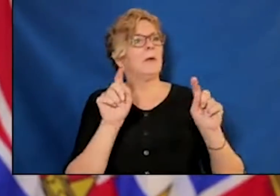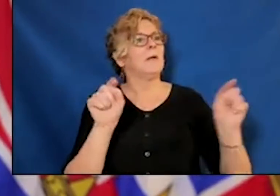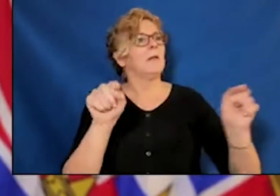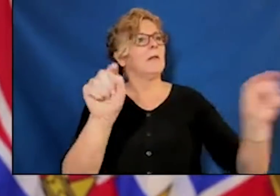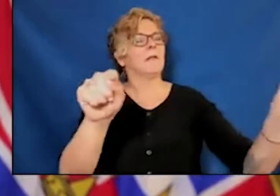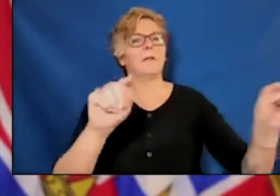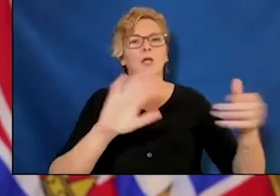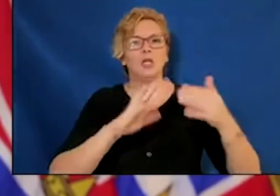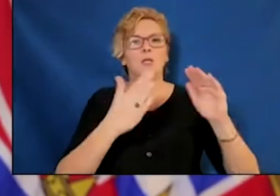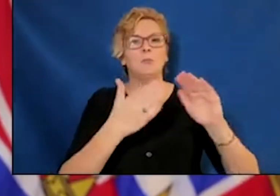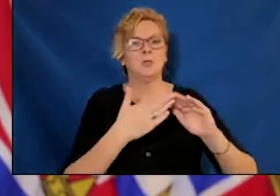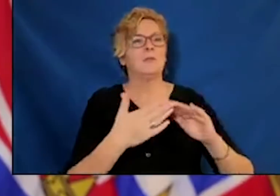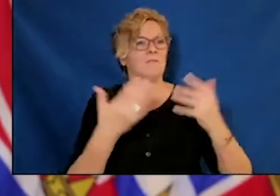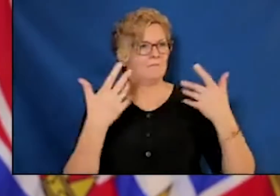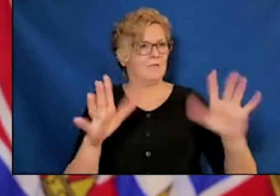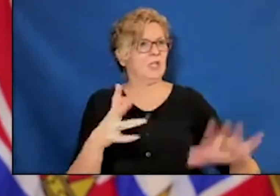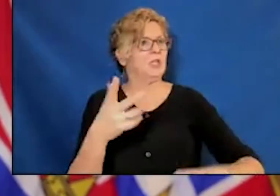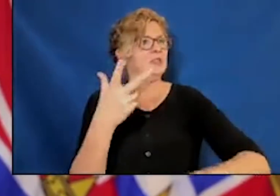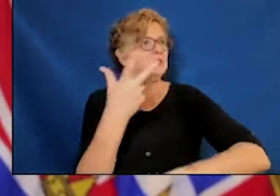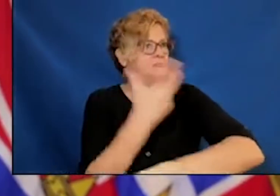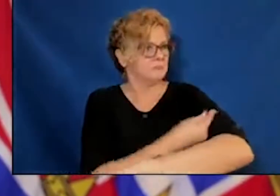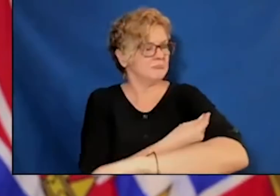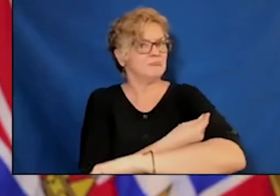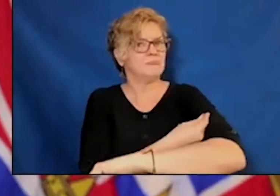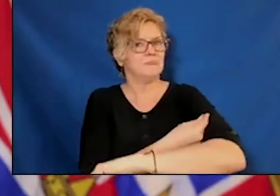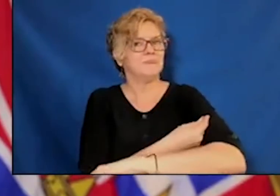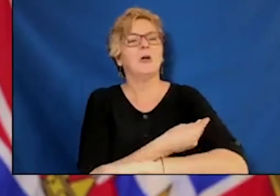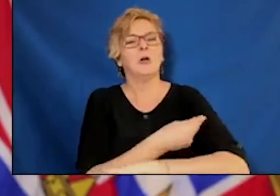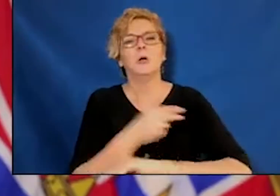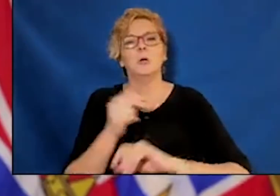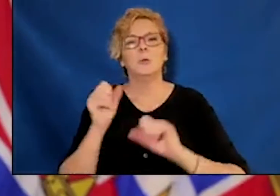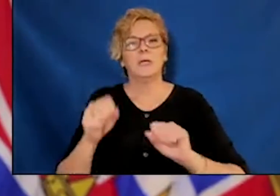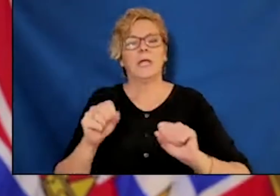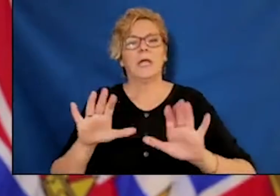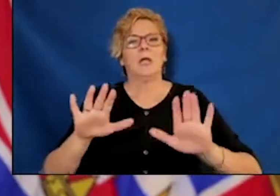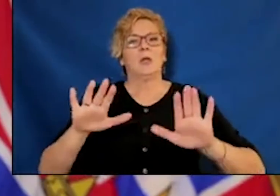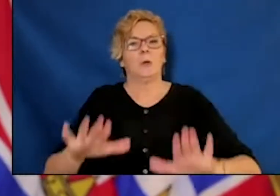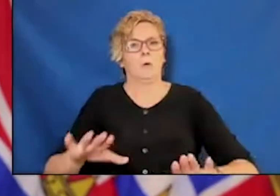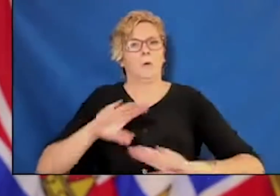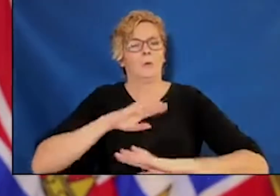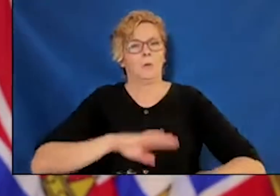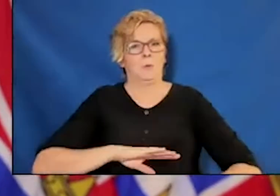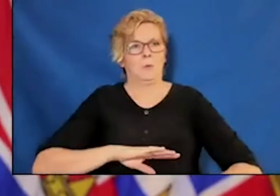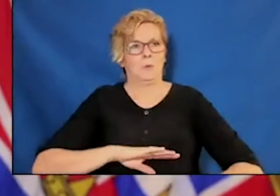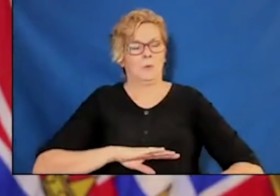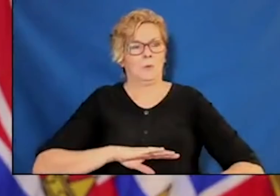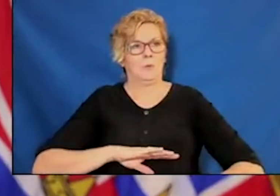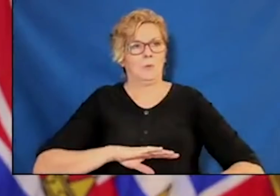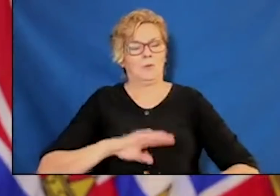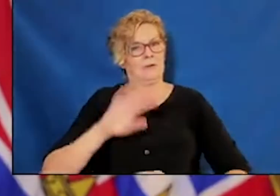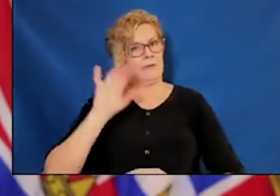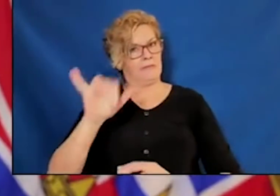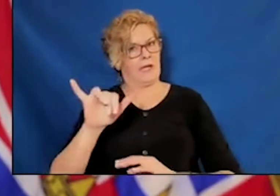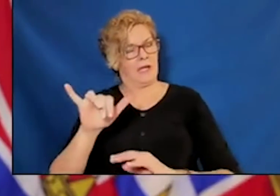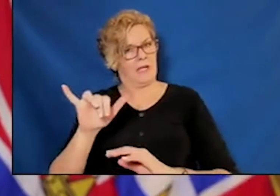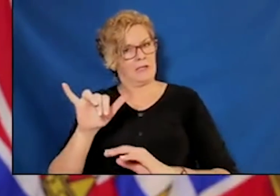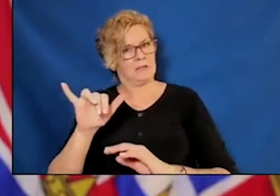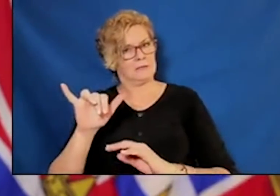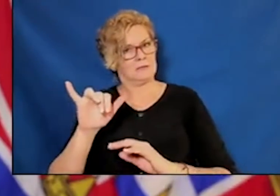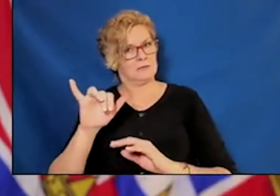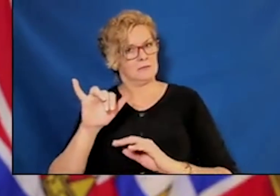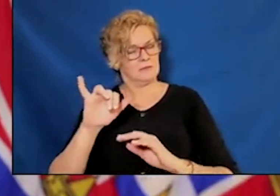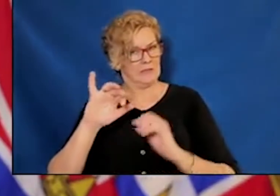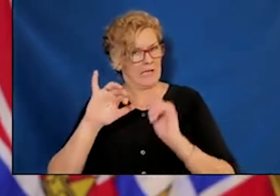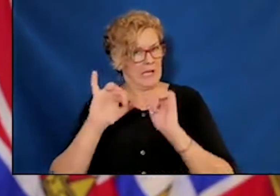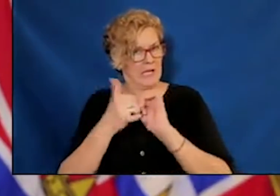immunized. It's not about people getting infected with that virus or that bacteria, because